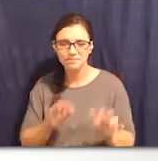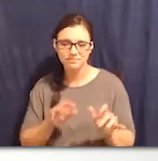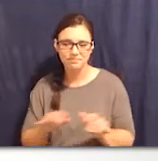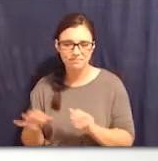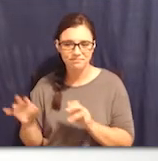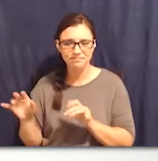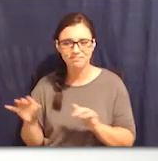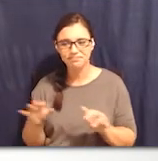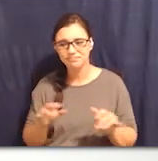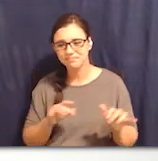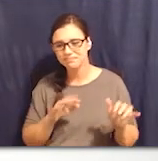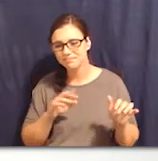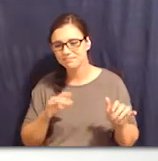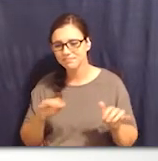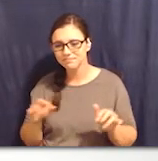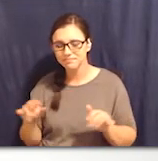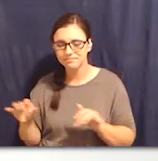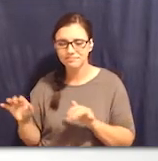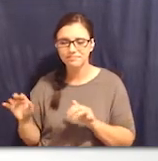self-discovery.